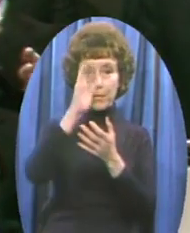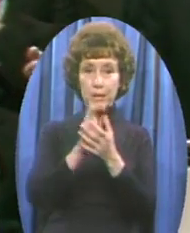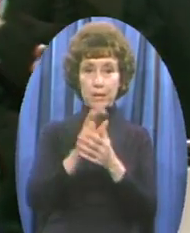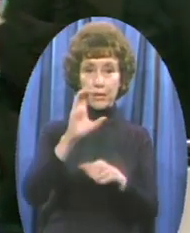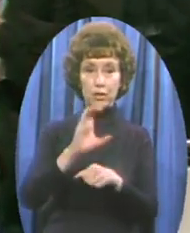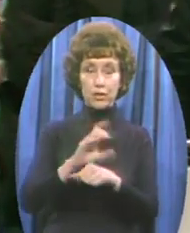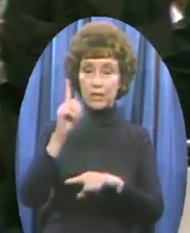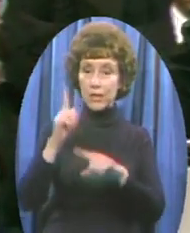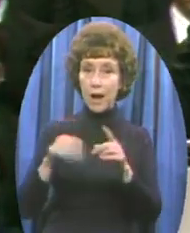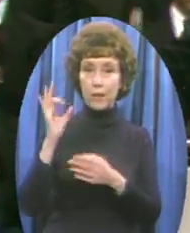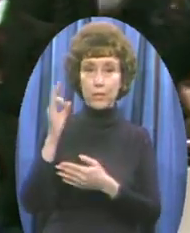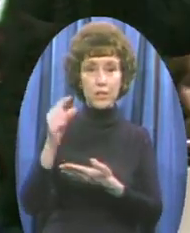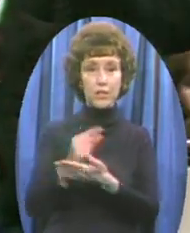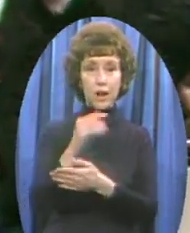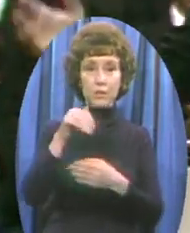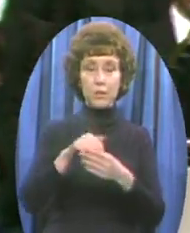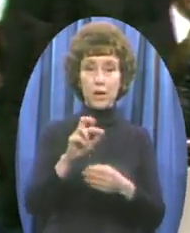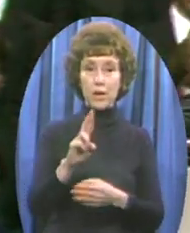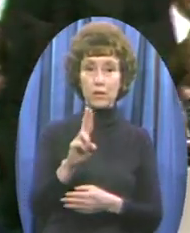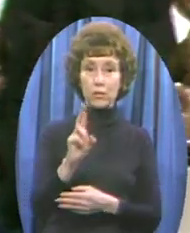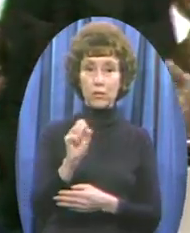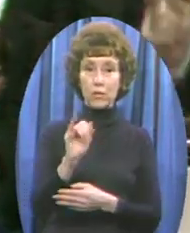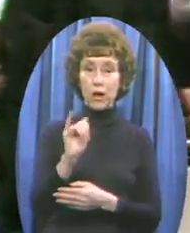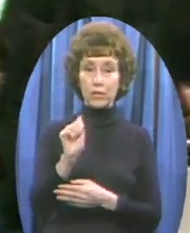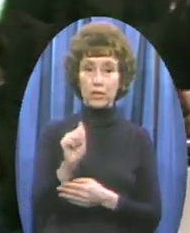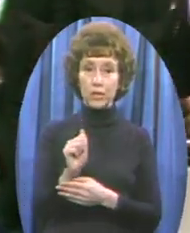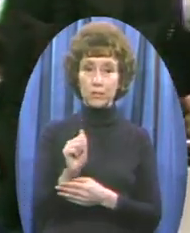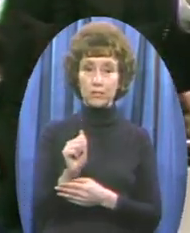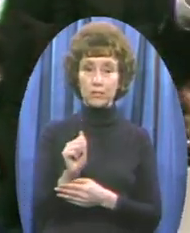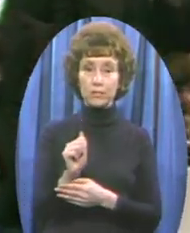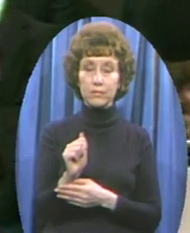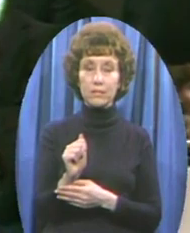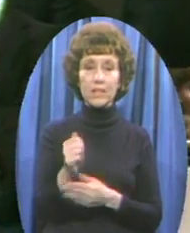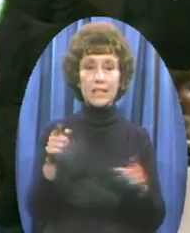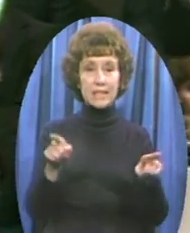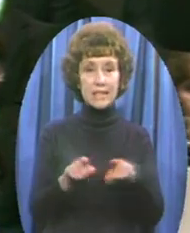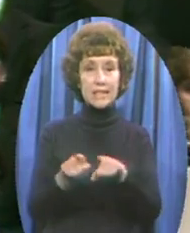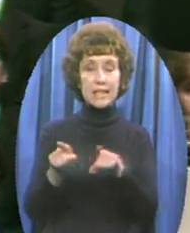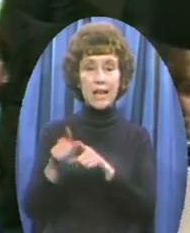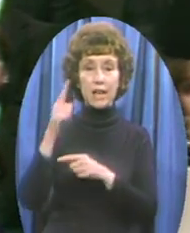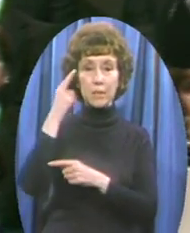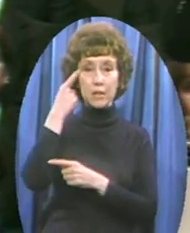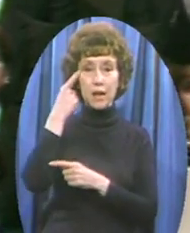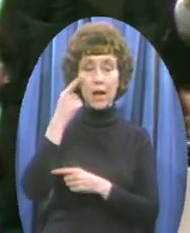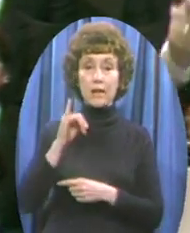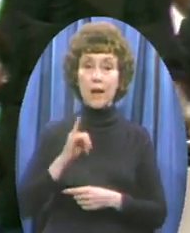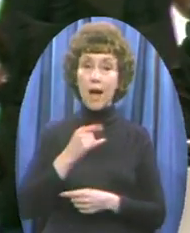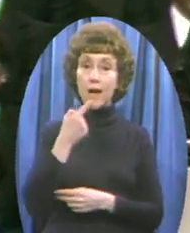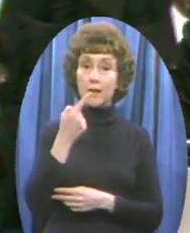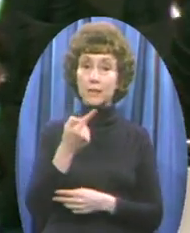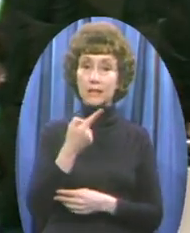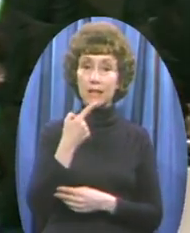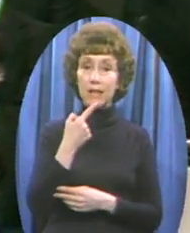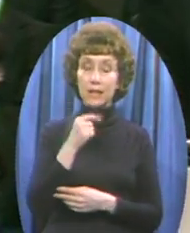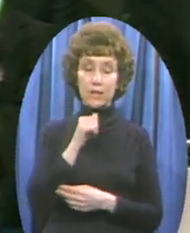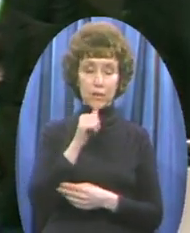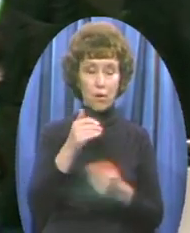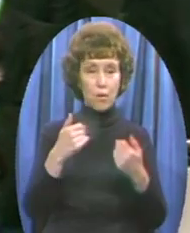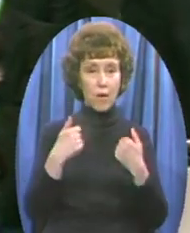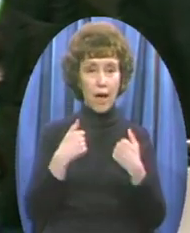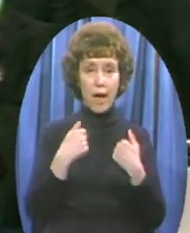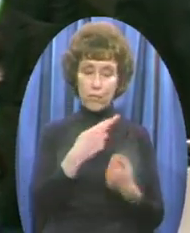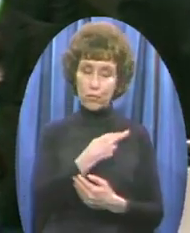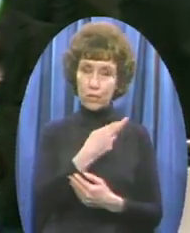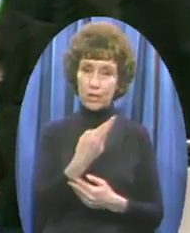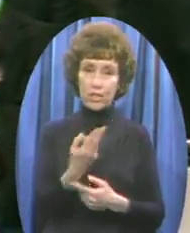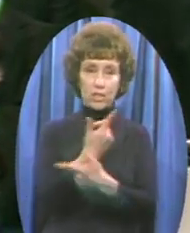oppression. God is moving because he's greater than communism. But I'm saying they do not have religious liberty. And that's true in Cuba. That's true